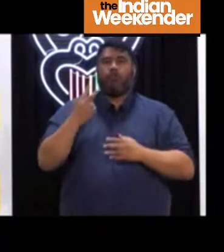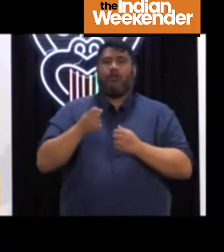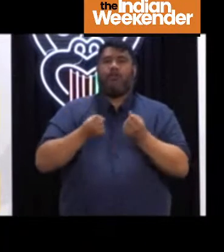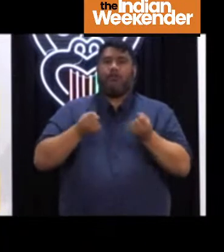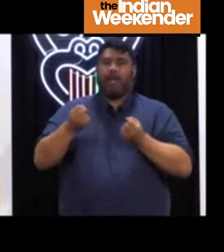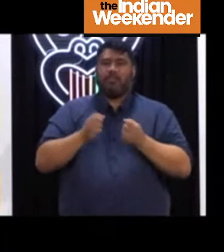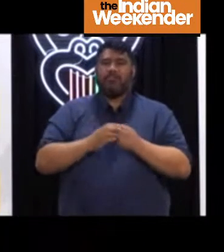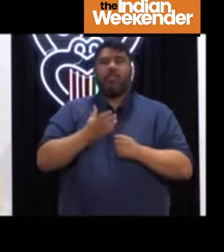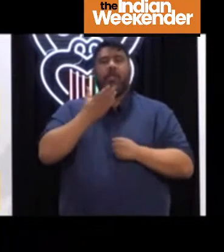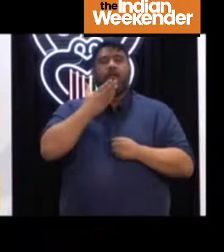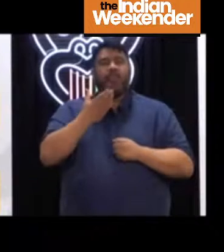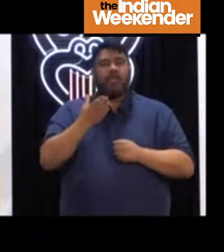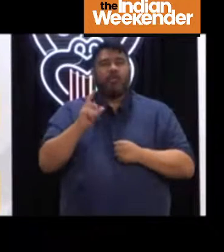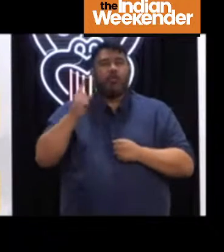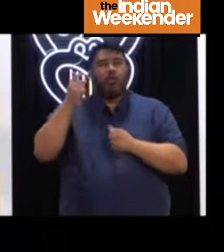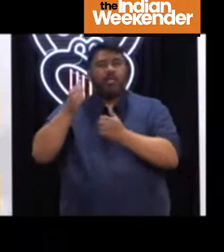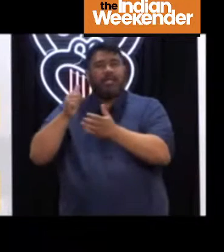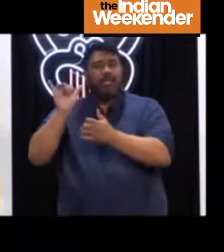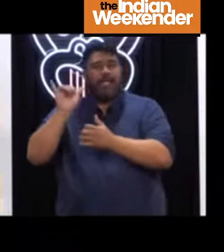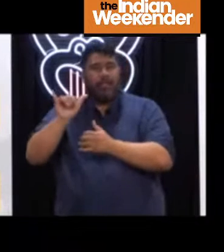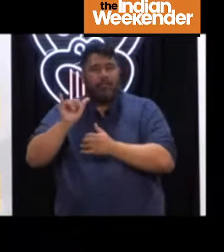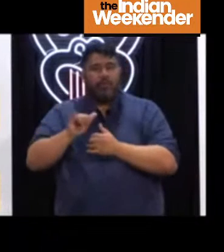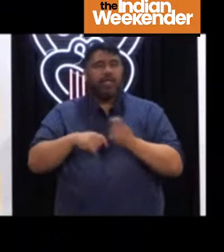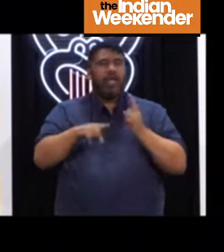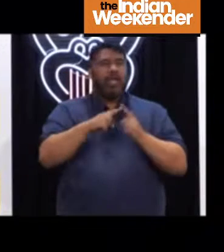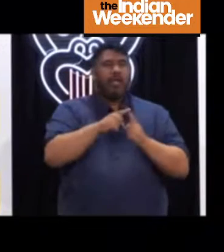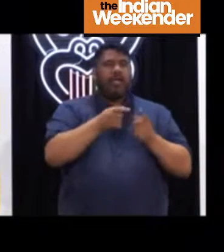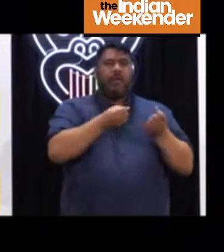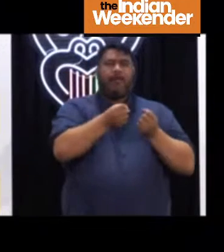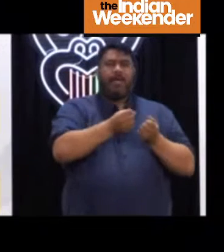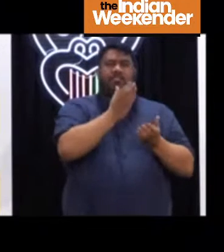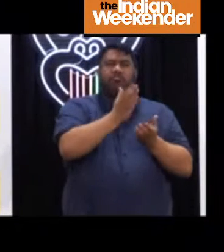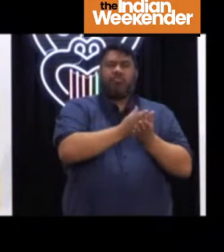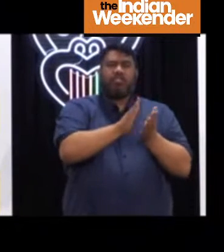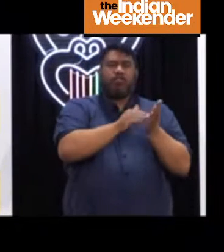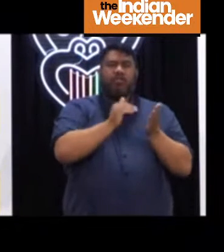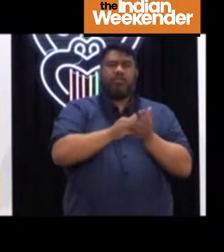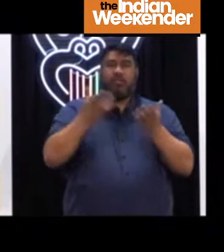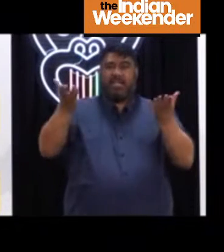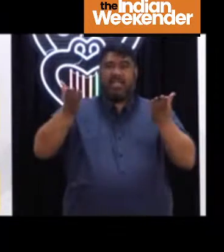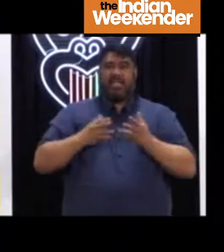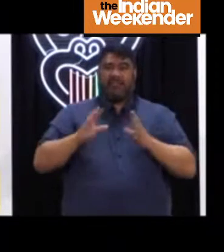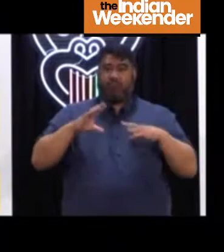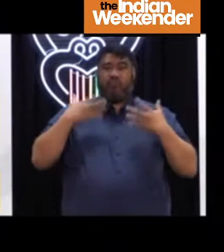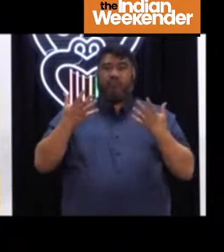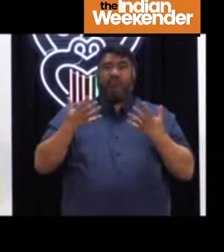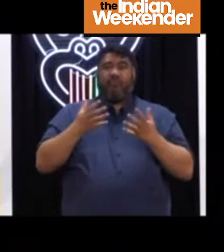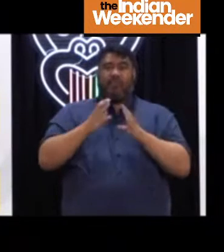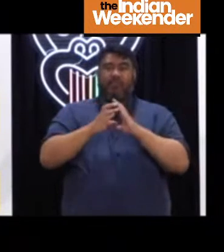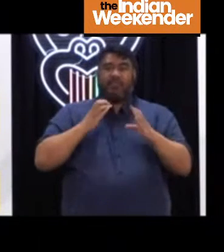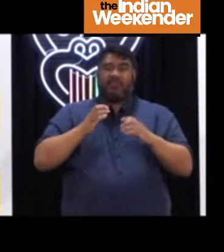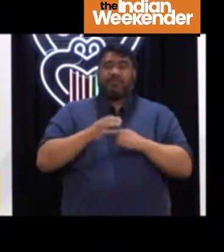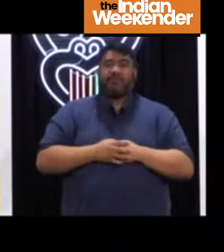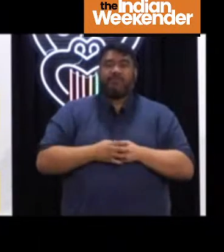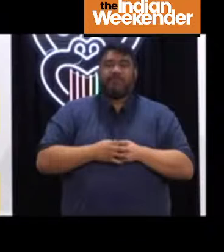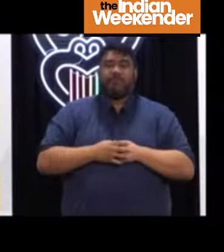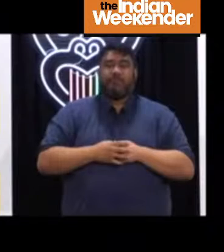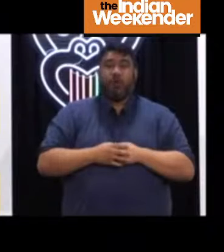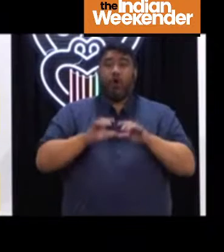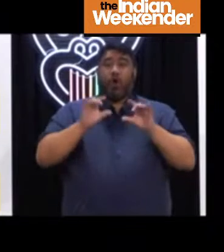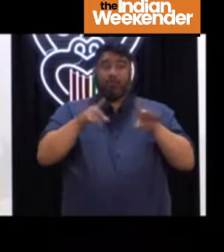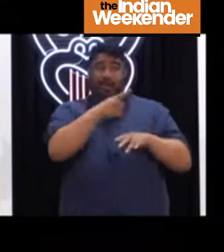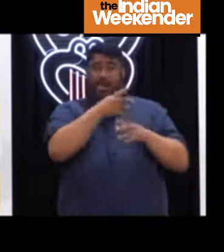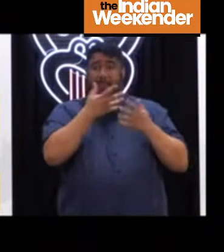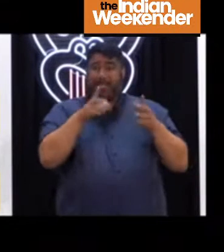Bus Travel New Zealand, who have supplied buses for this work. I know in Australia they've started operating something similar and have named